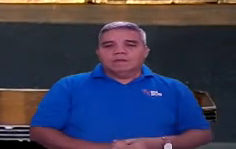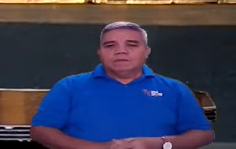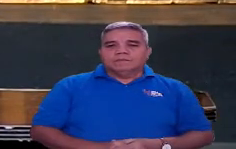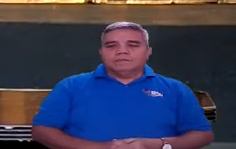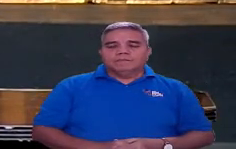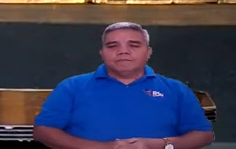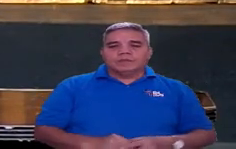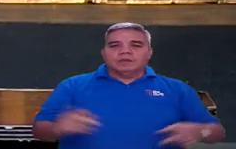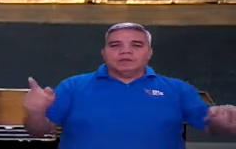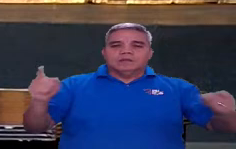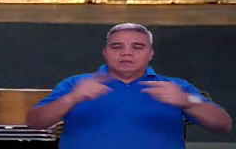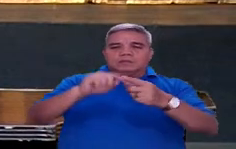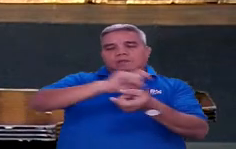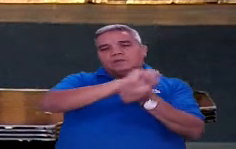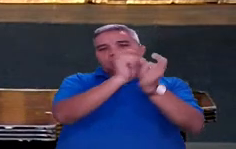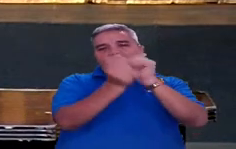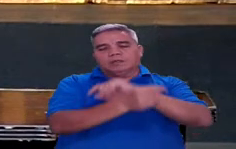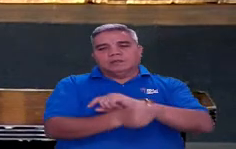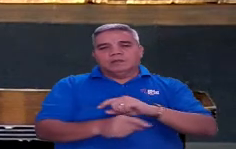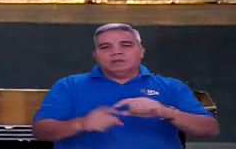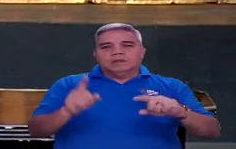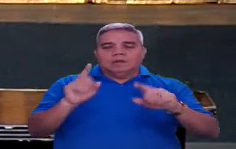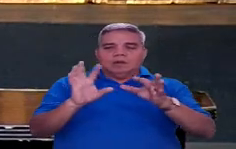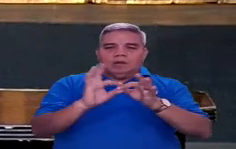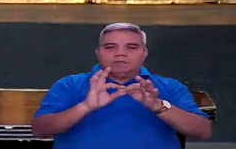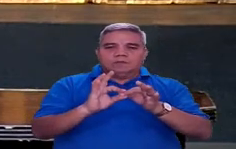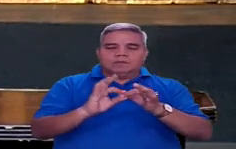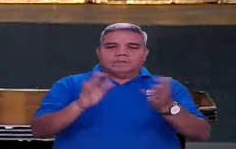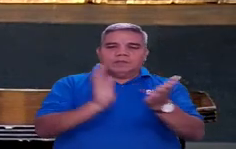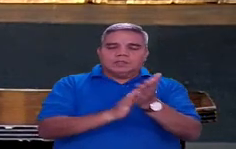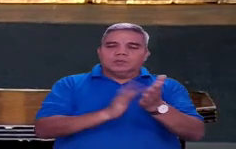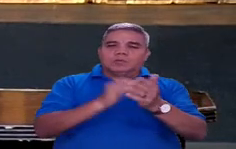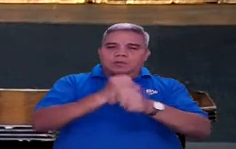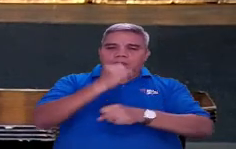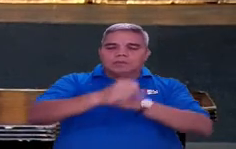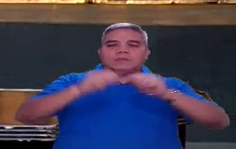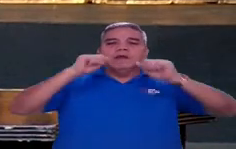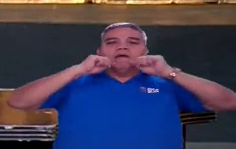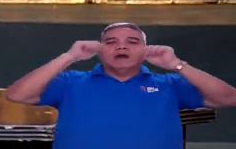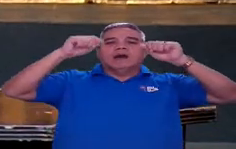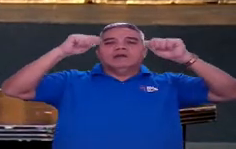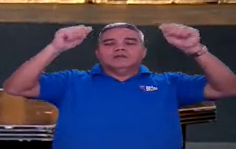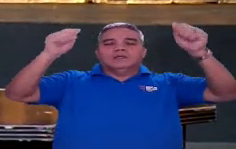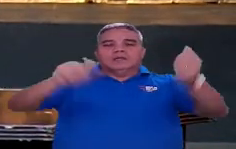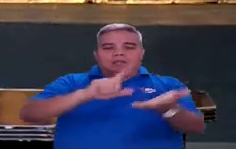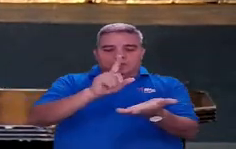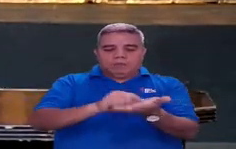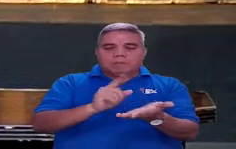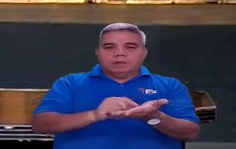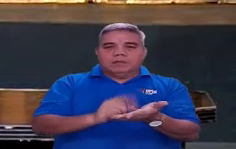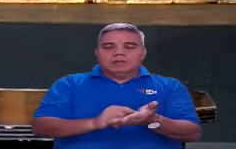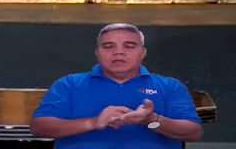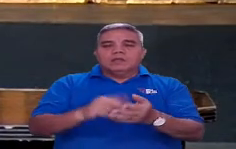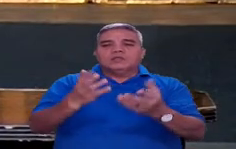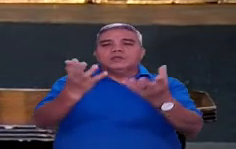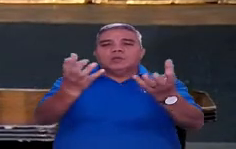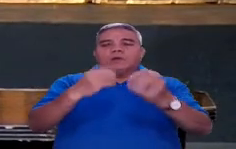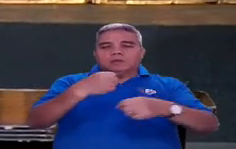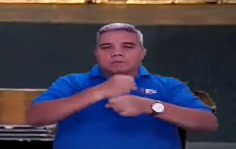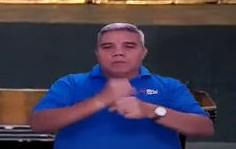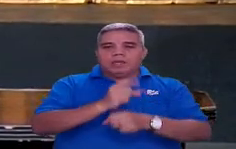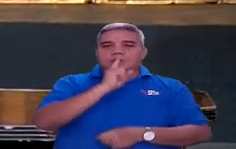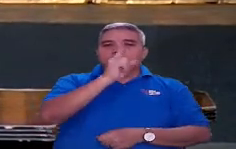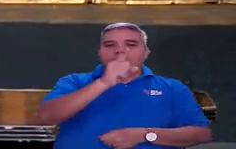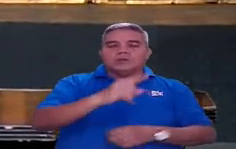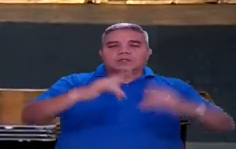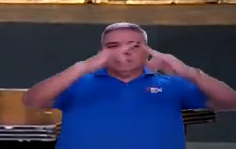We were preempting the change of schedules that of the school year that was announced on the newspaper. So we wanted to make sure